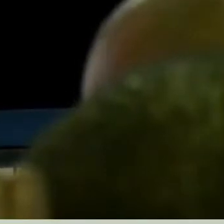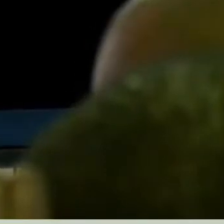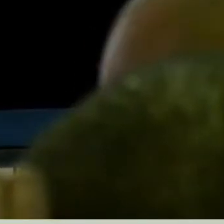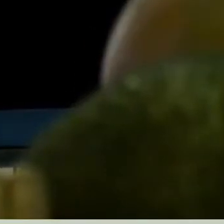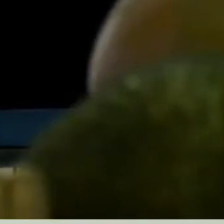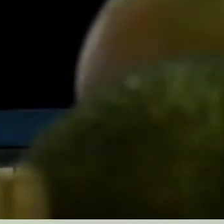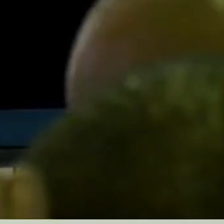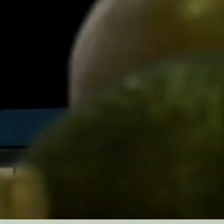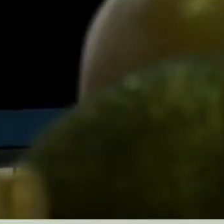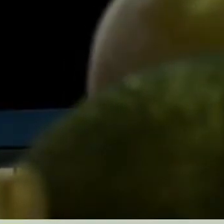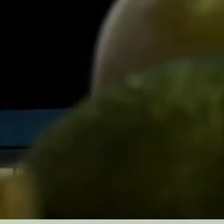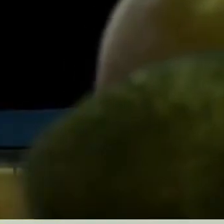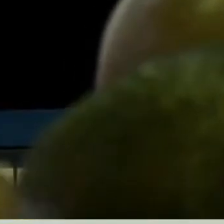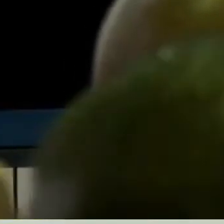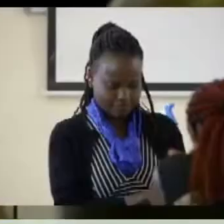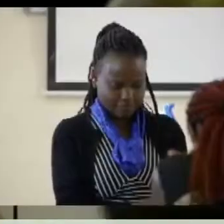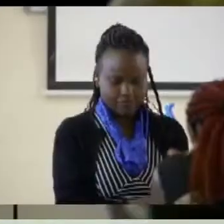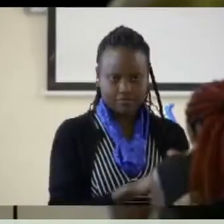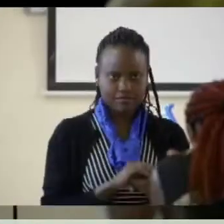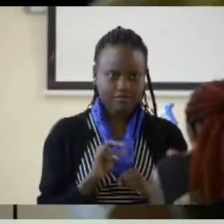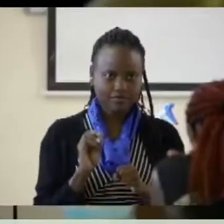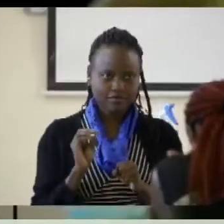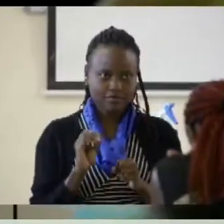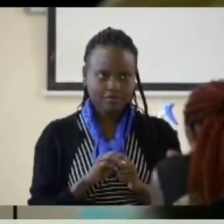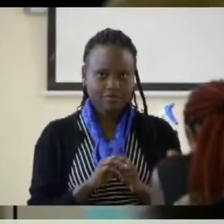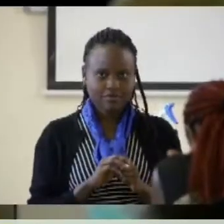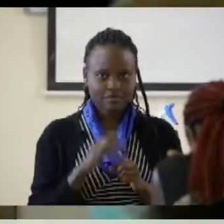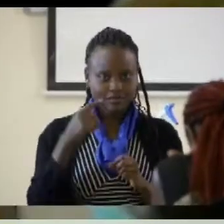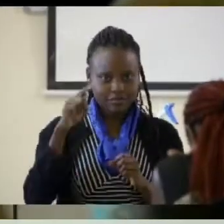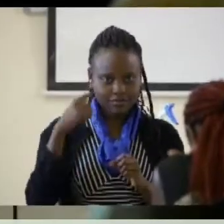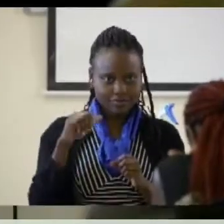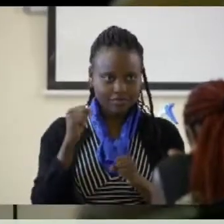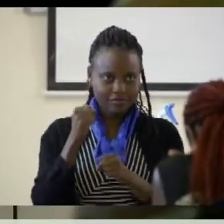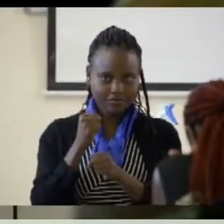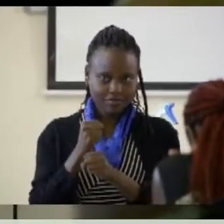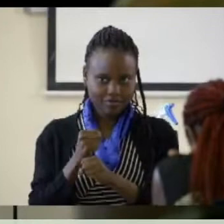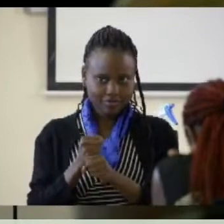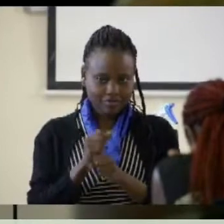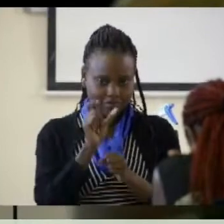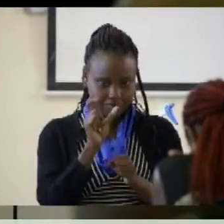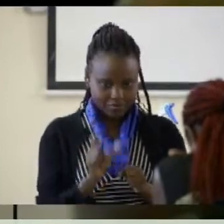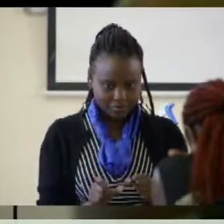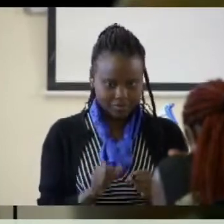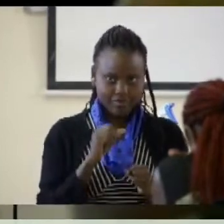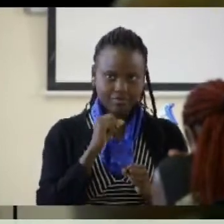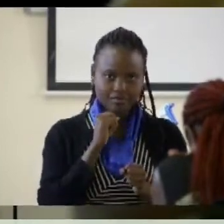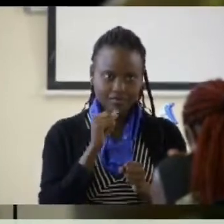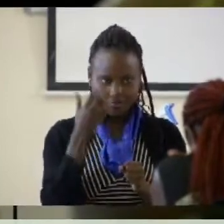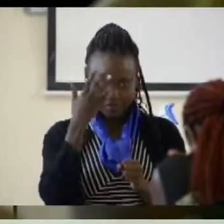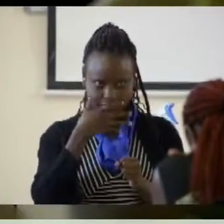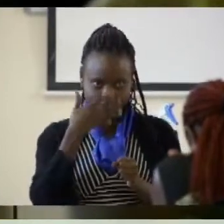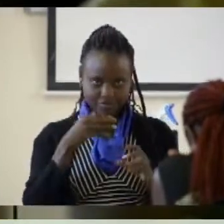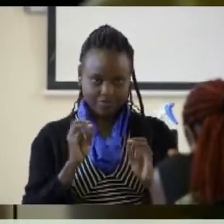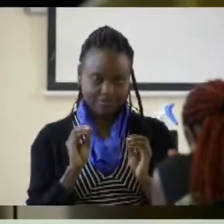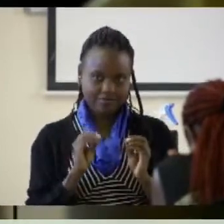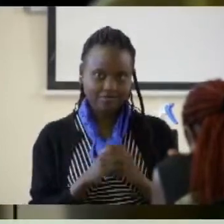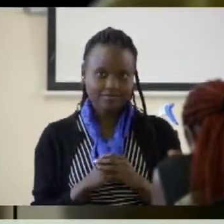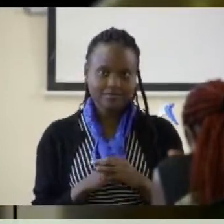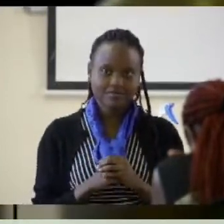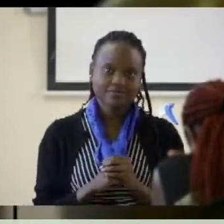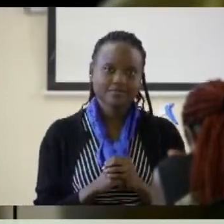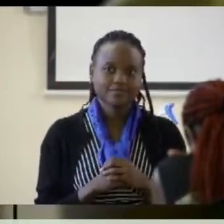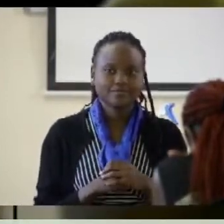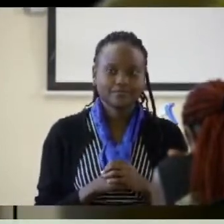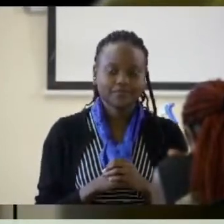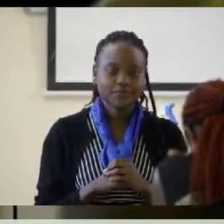you. You should be an approved workman who is not ashamed. So you were able